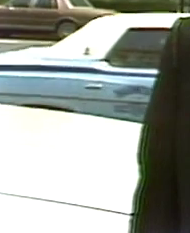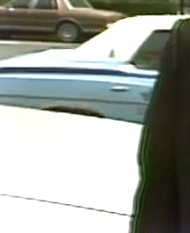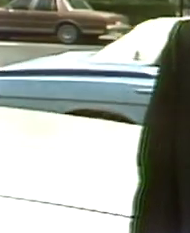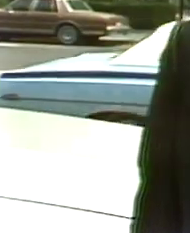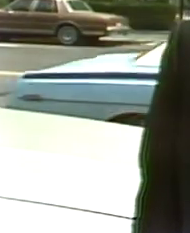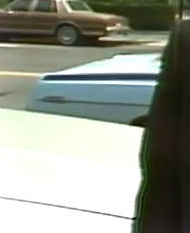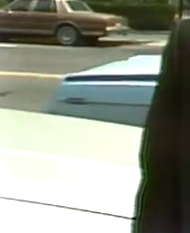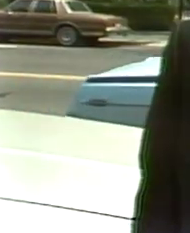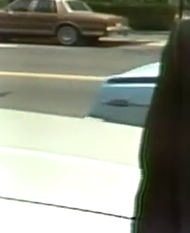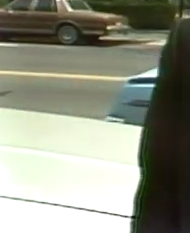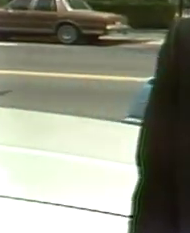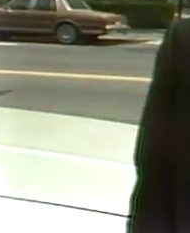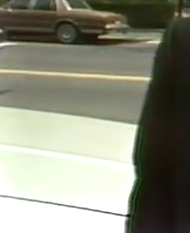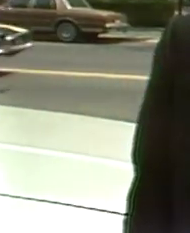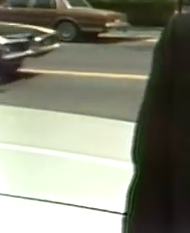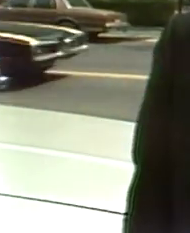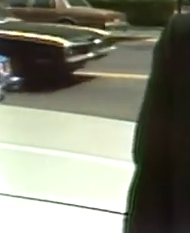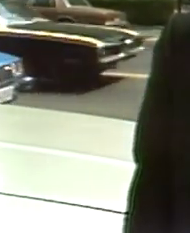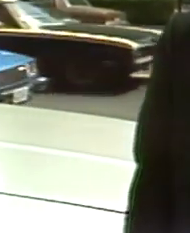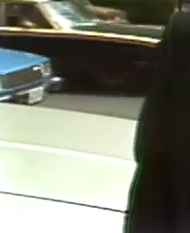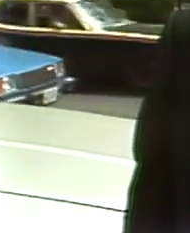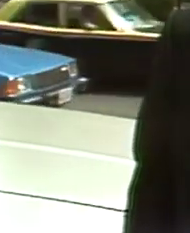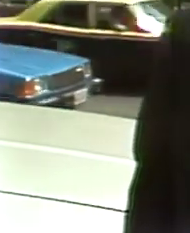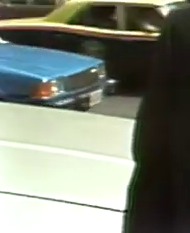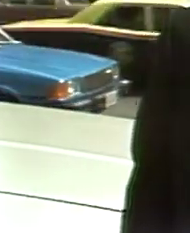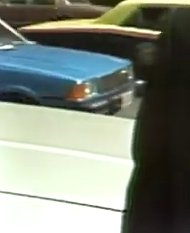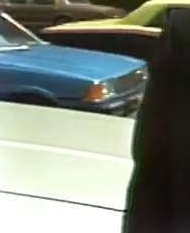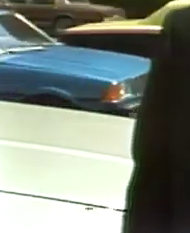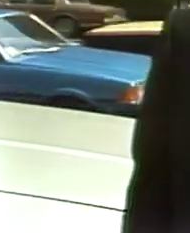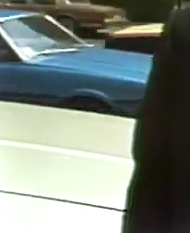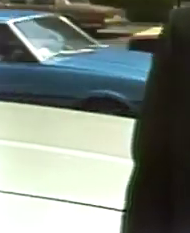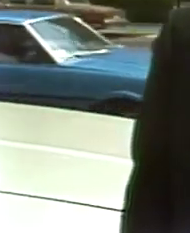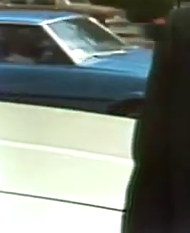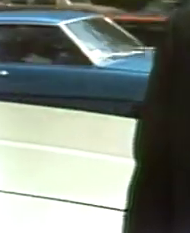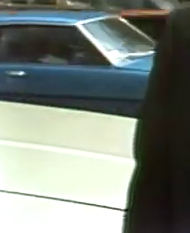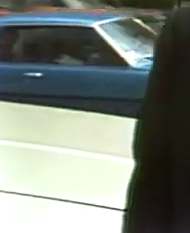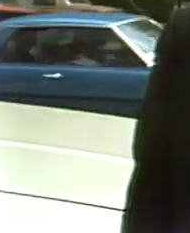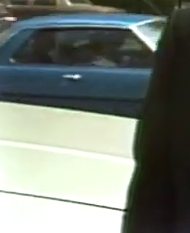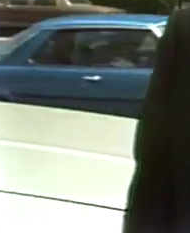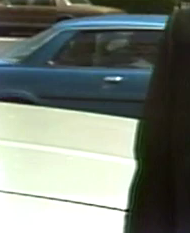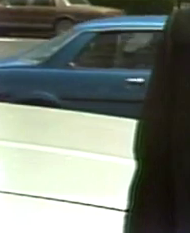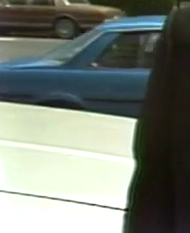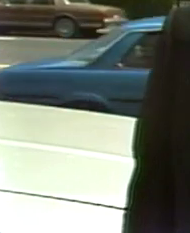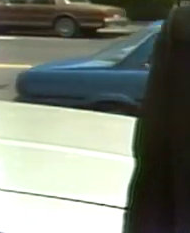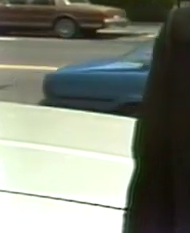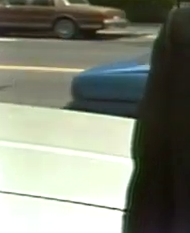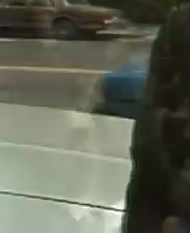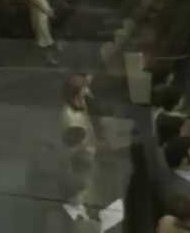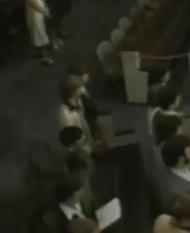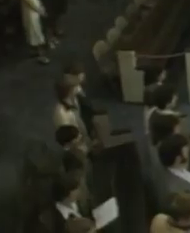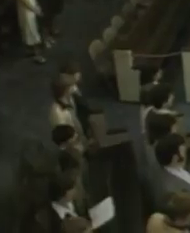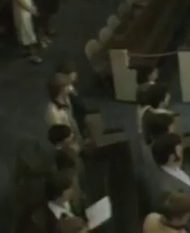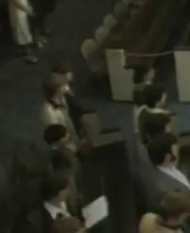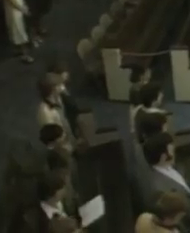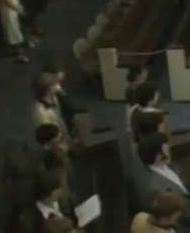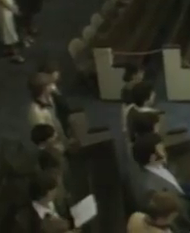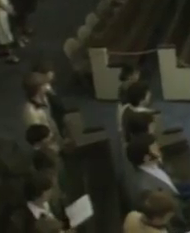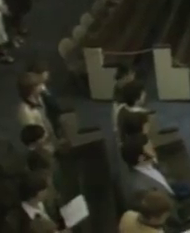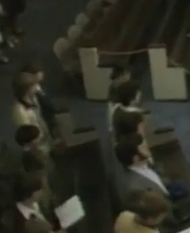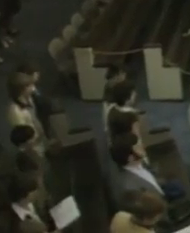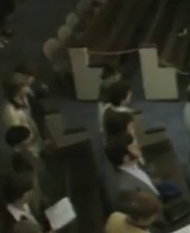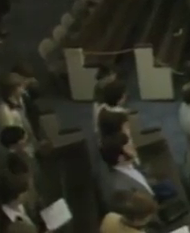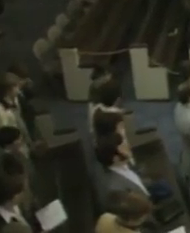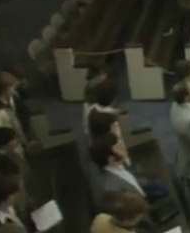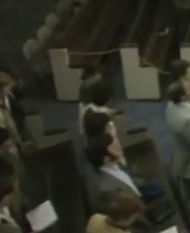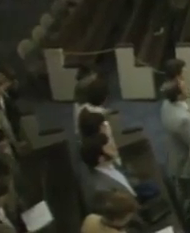the service at the Thomas Road Church, we can still worship uninhibited and unharassed. From the